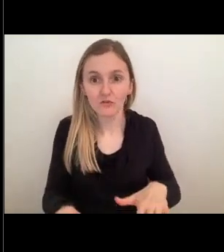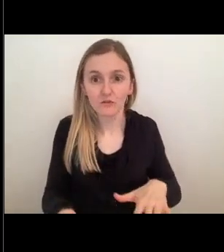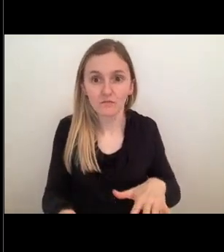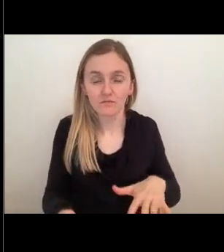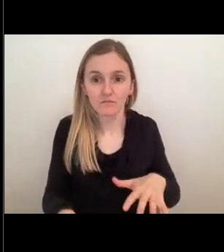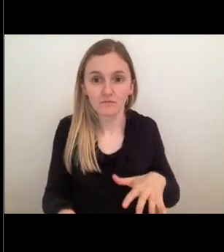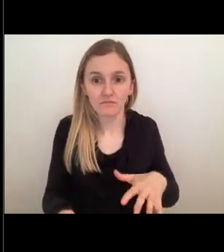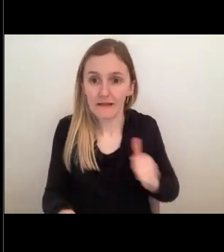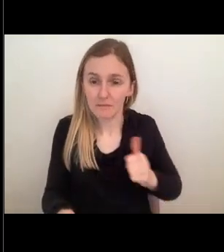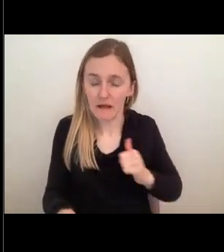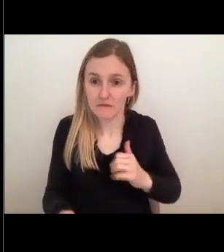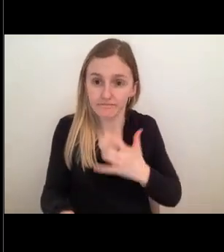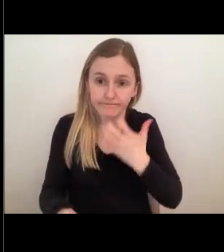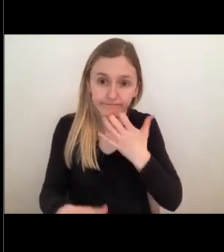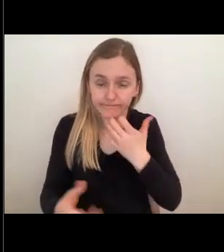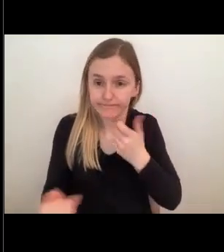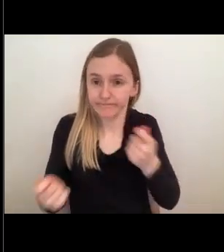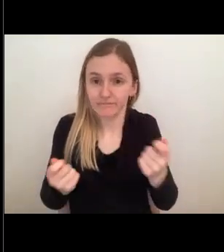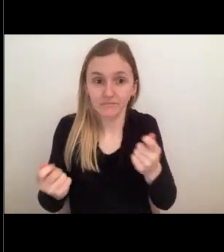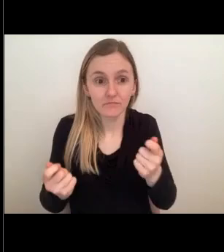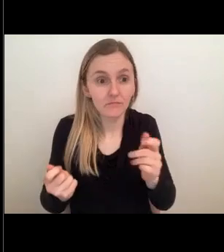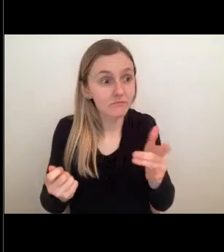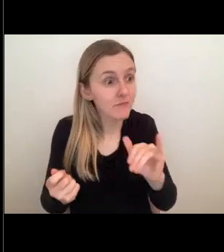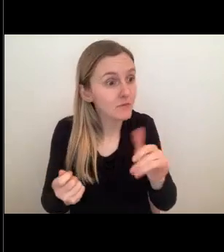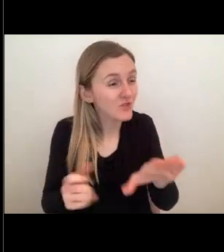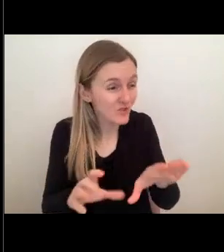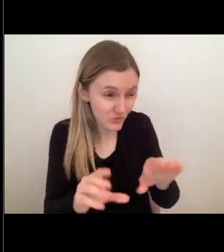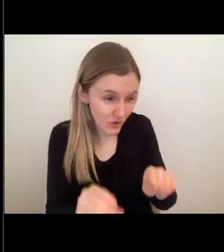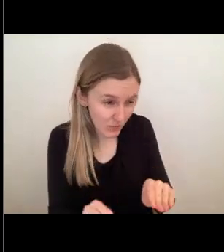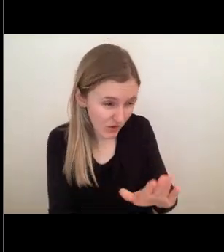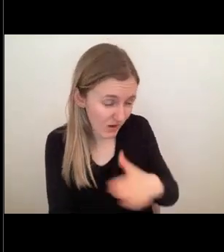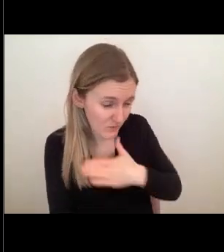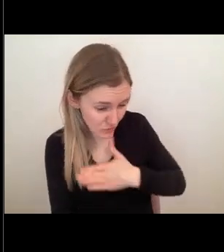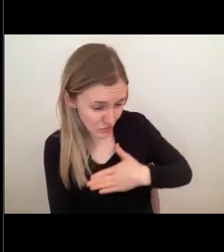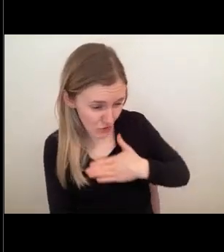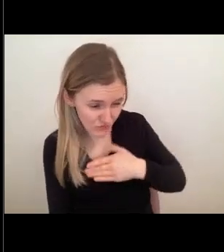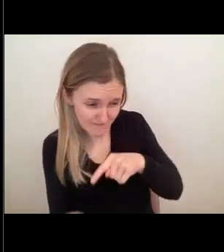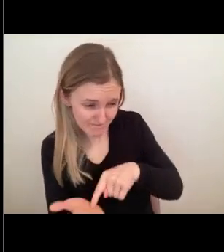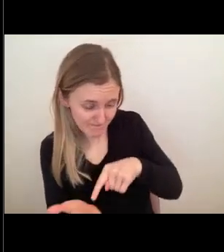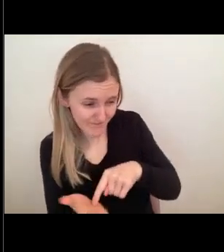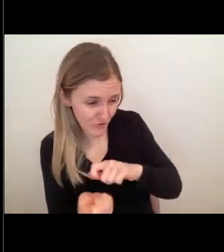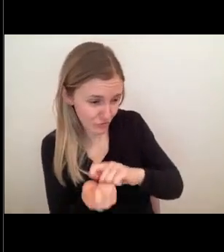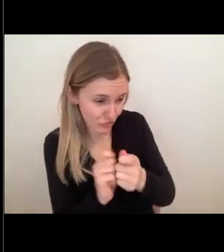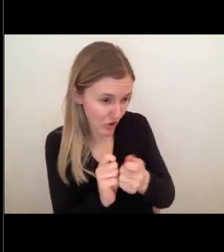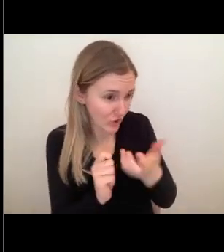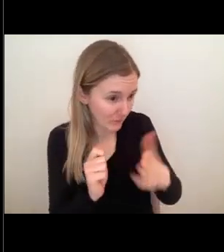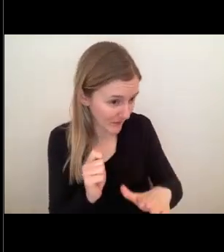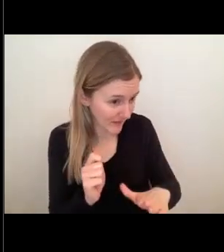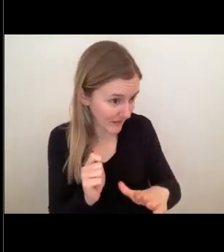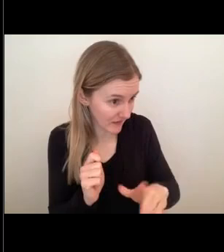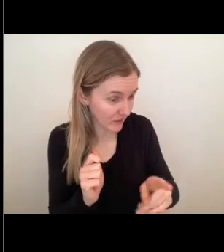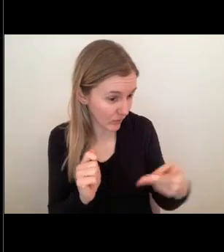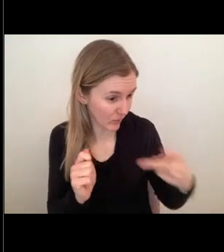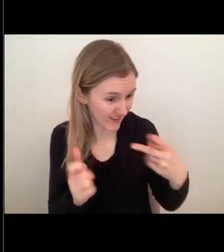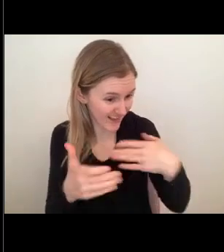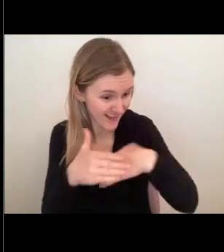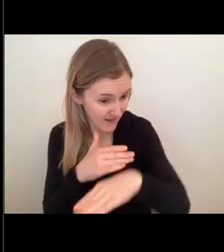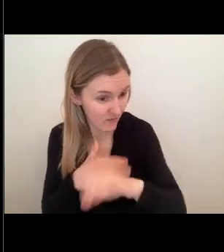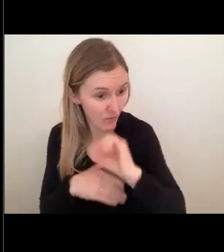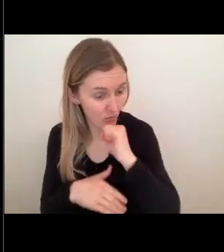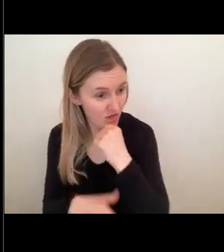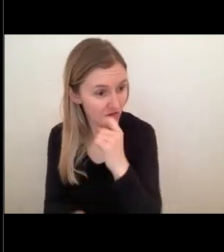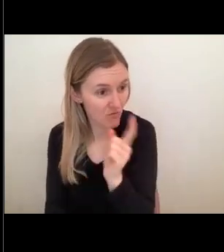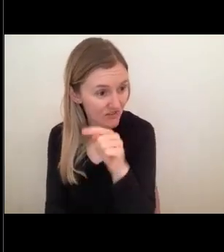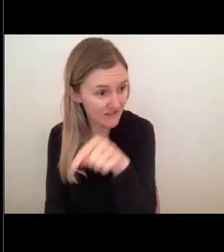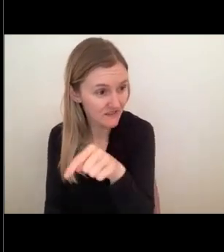even if it's just to stop in the moment and say, I'm really sorry, but this has changed. This is what you can expect when we go into here right now. And just